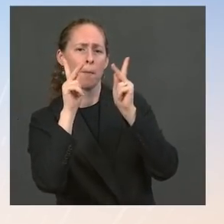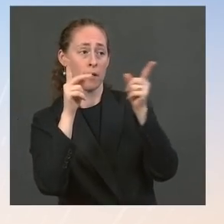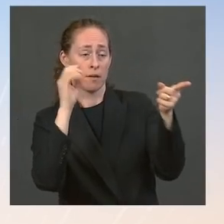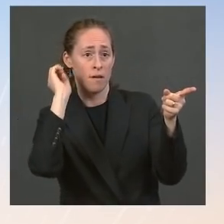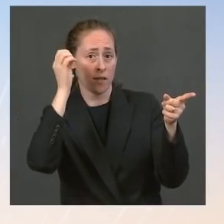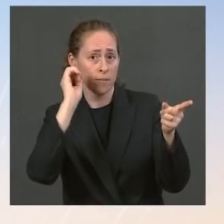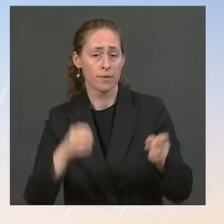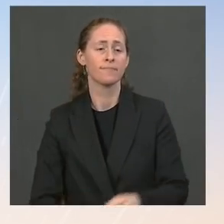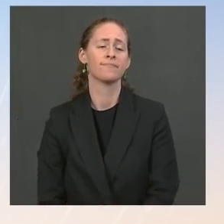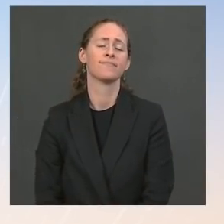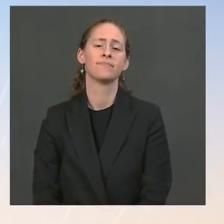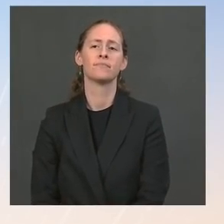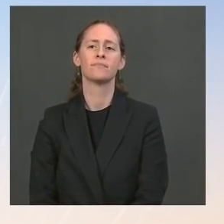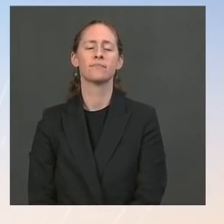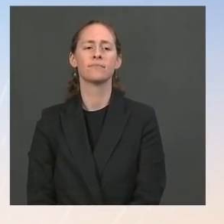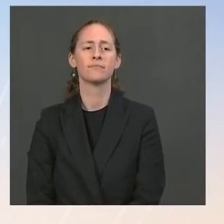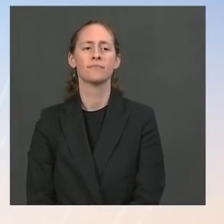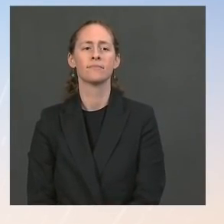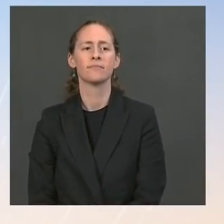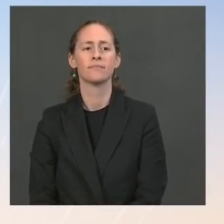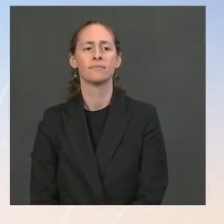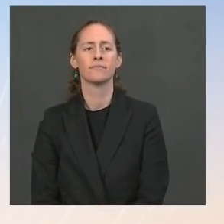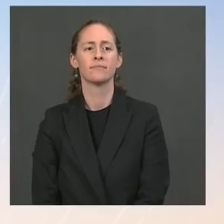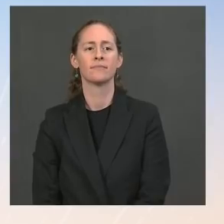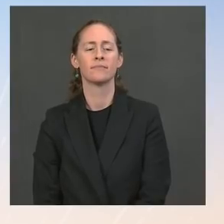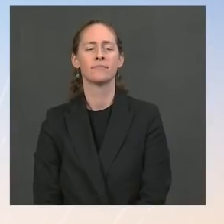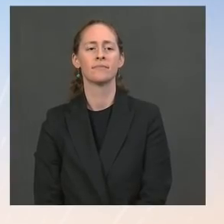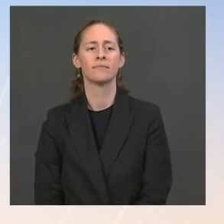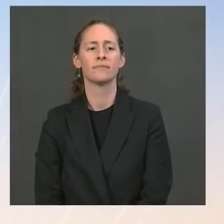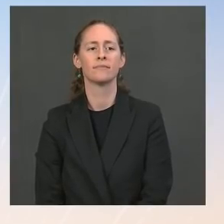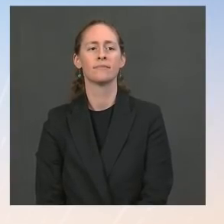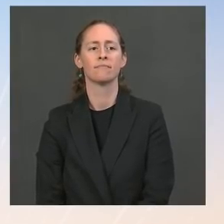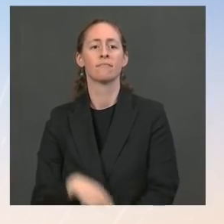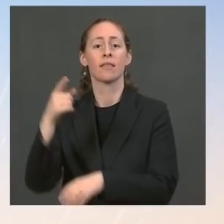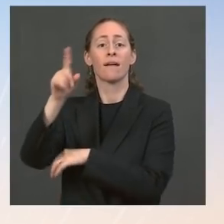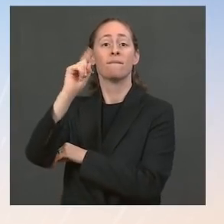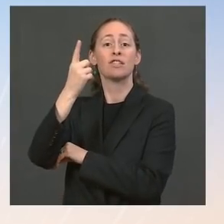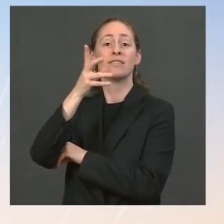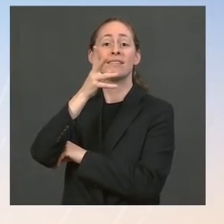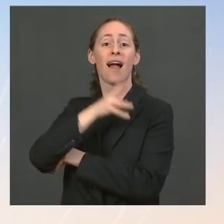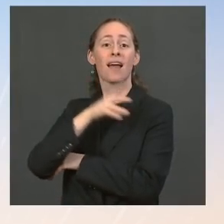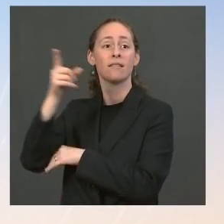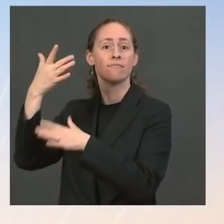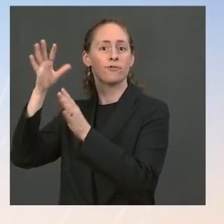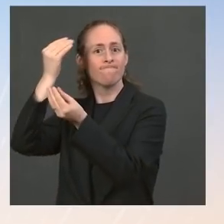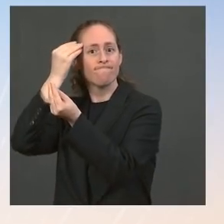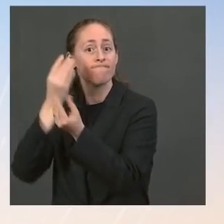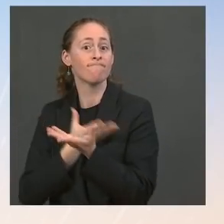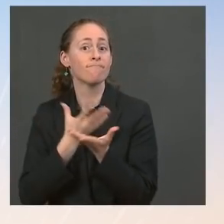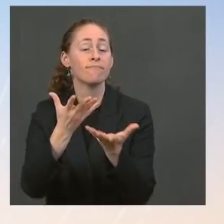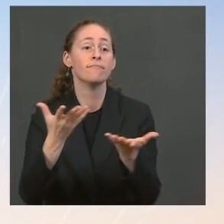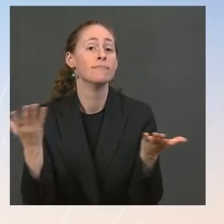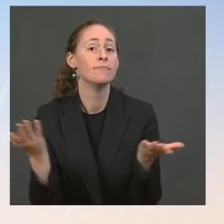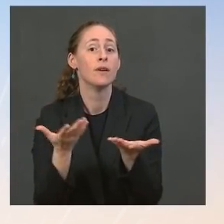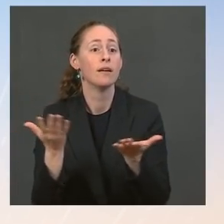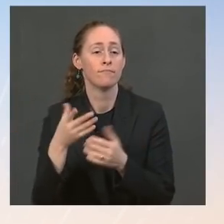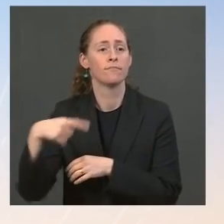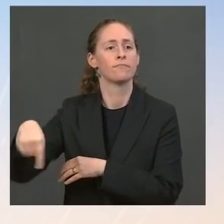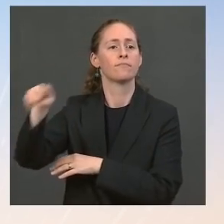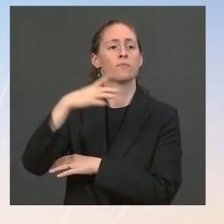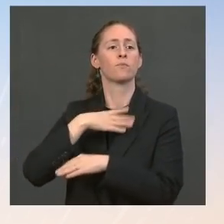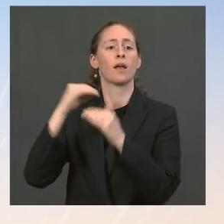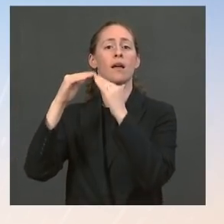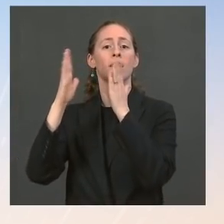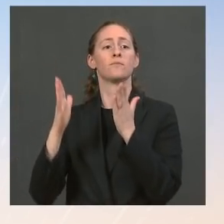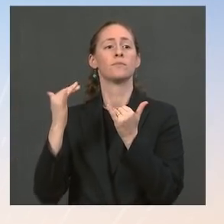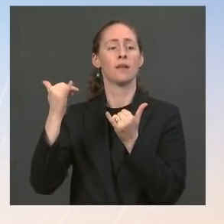item, some news from out of the First Lady's office. Today, joining forces, the White House initiative led by the First Lady to